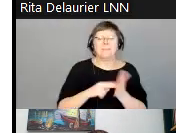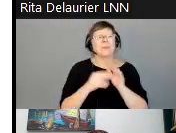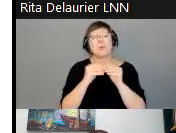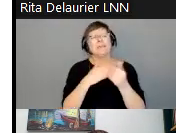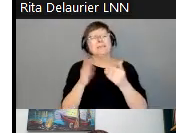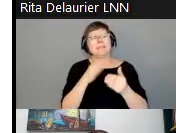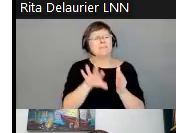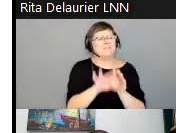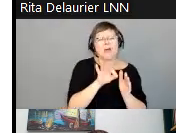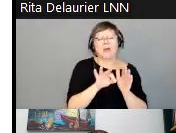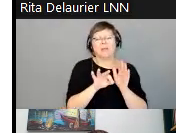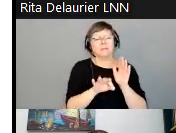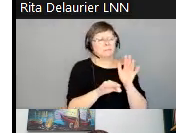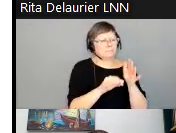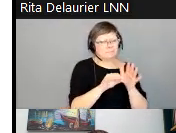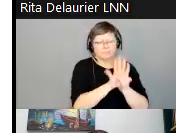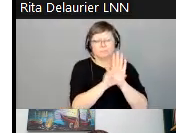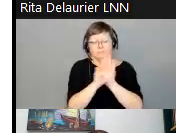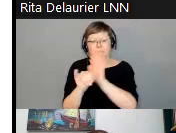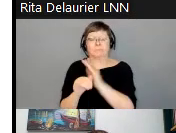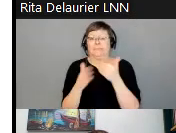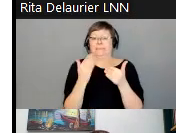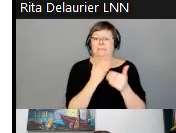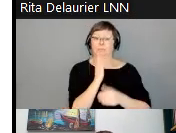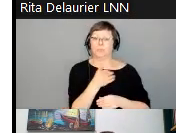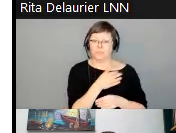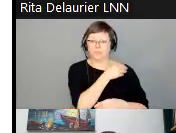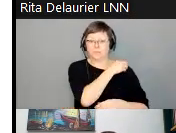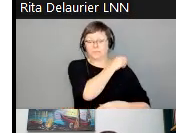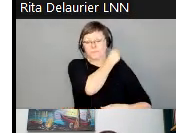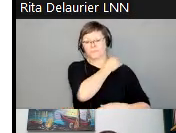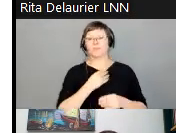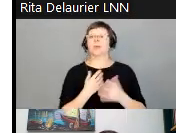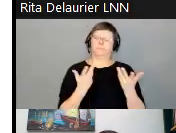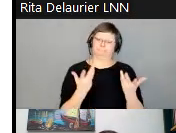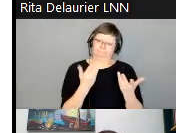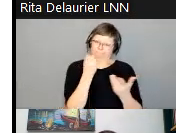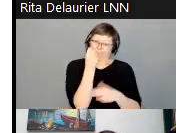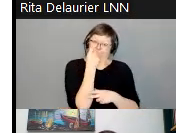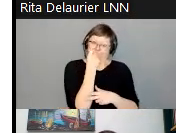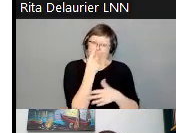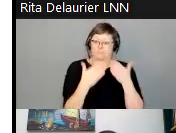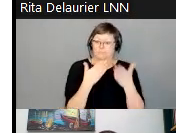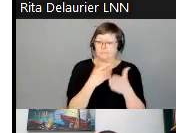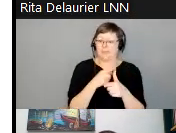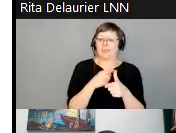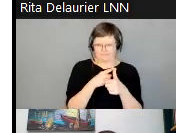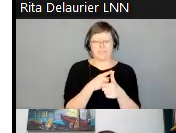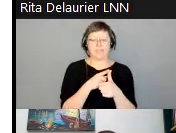streamline. Obviously, every exact handle isn't always available because it's already taken,